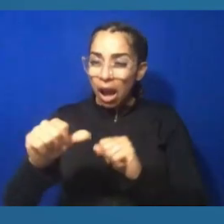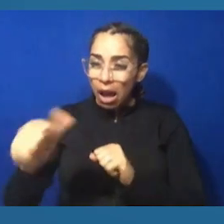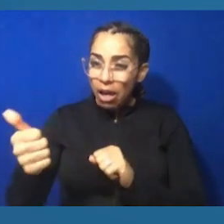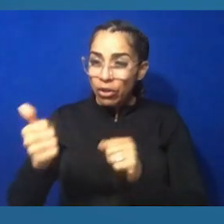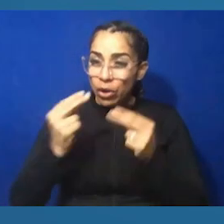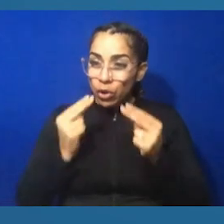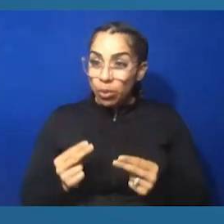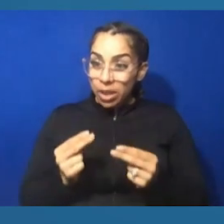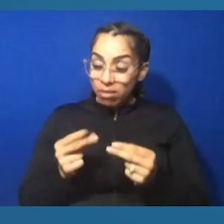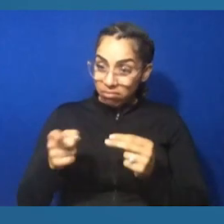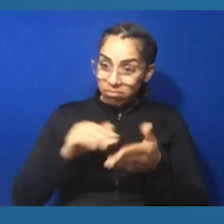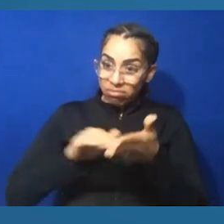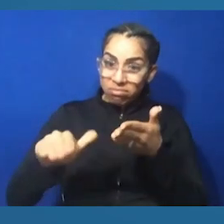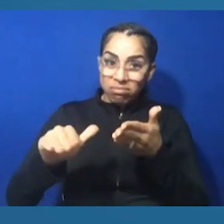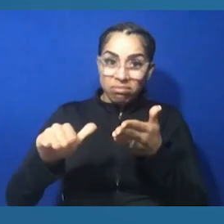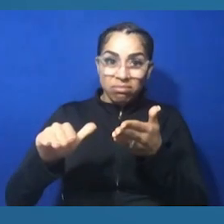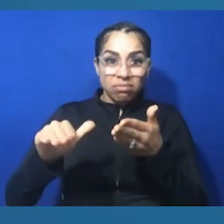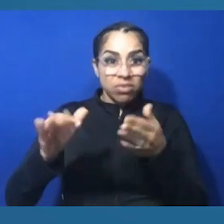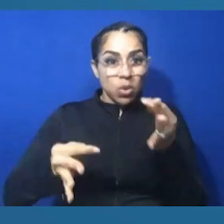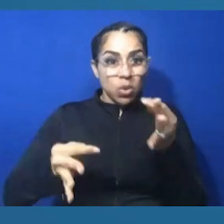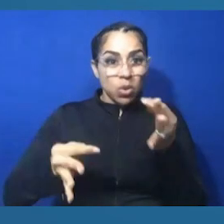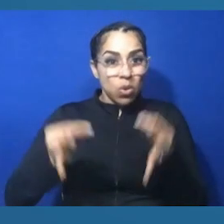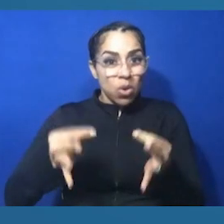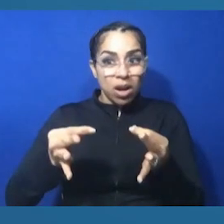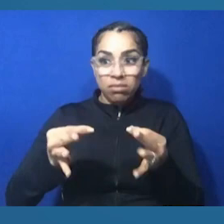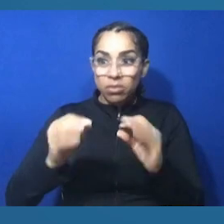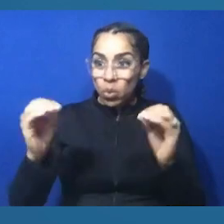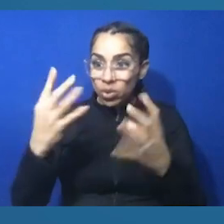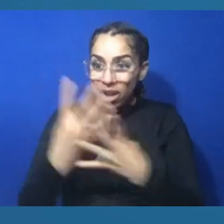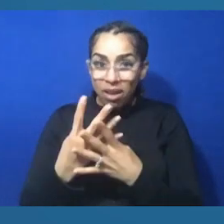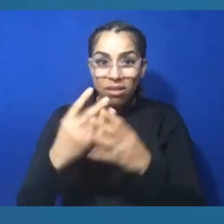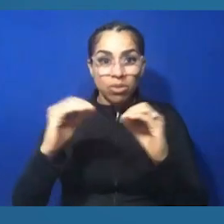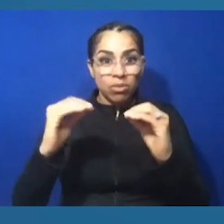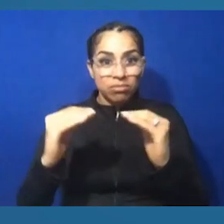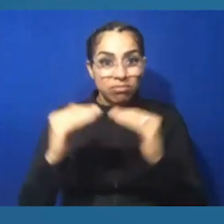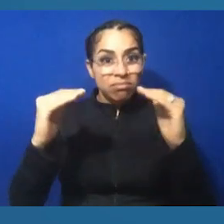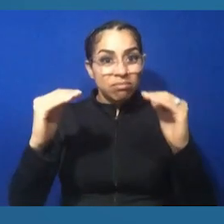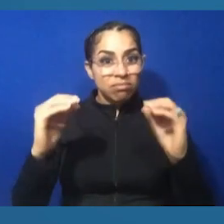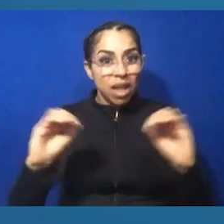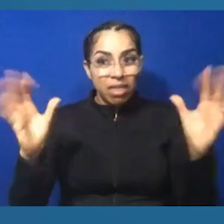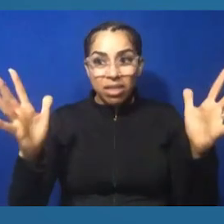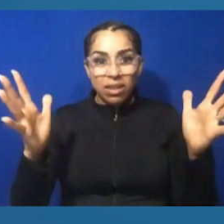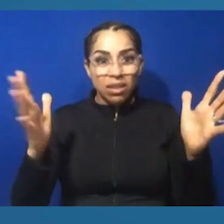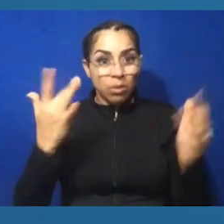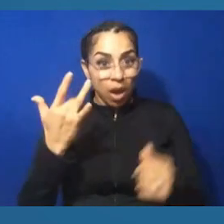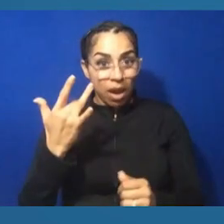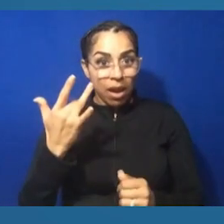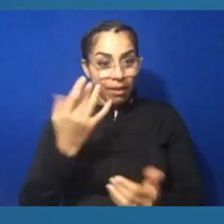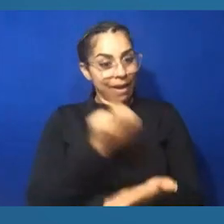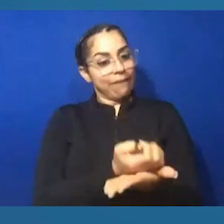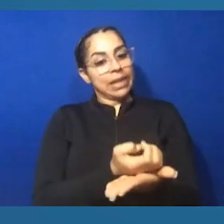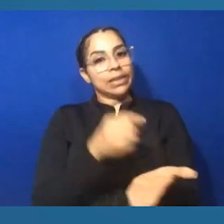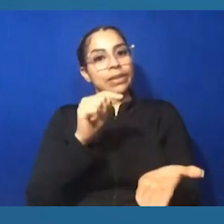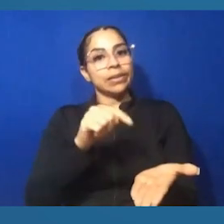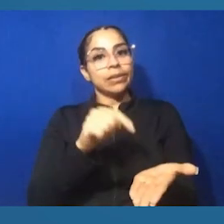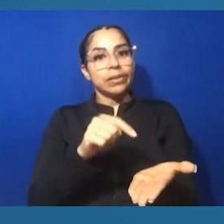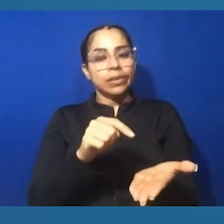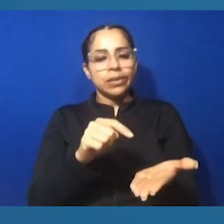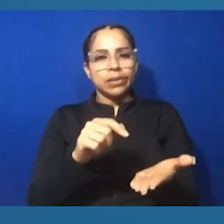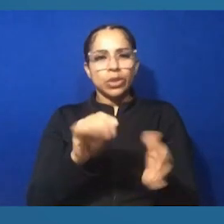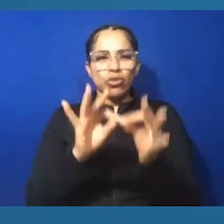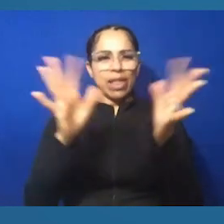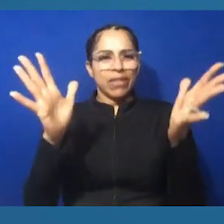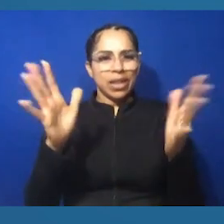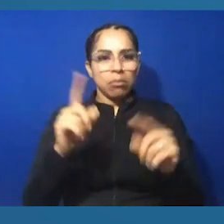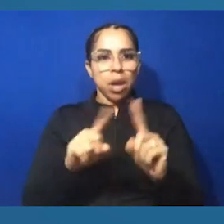free because of evidence that was irrelevant but may have been excluded. Now, we want